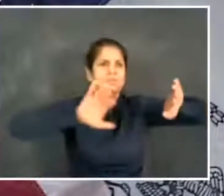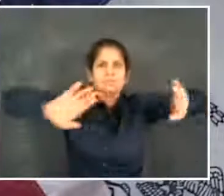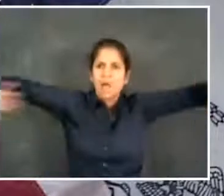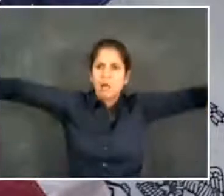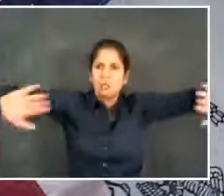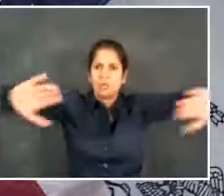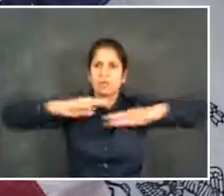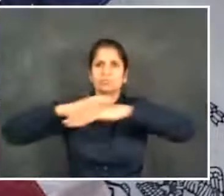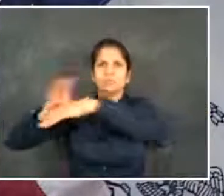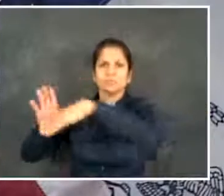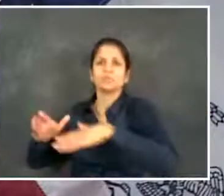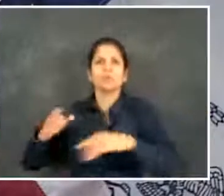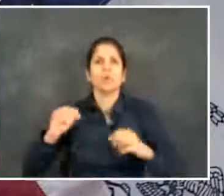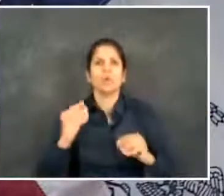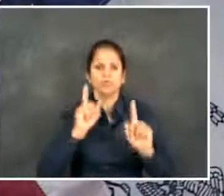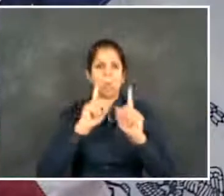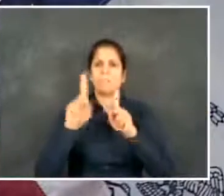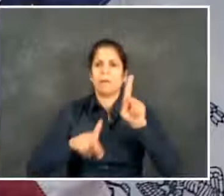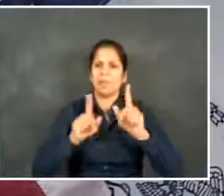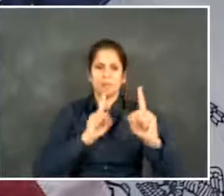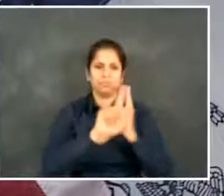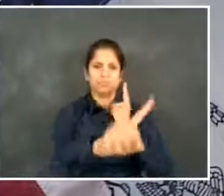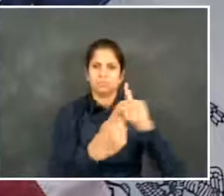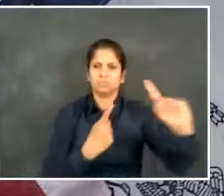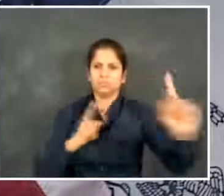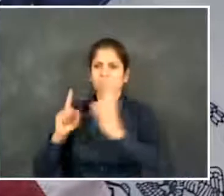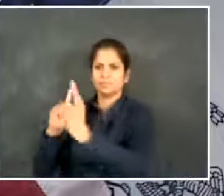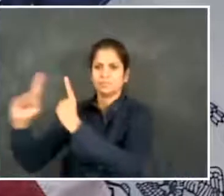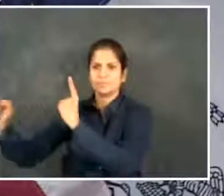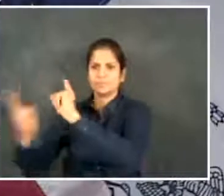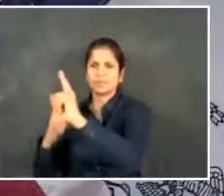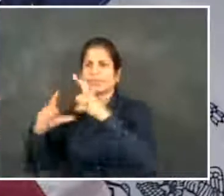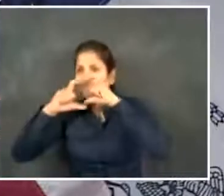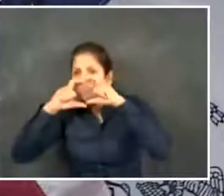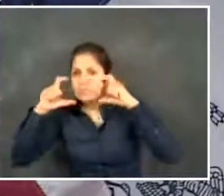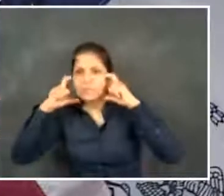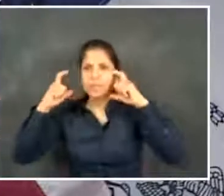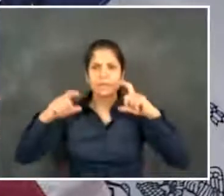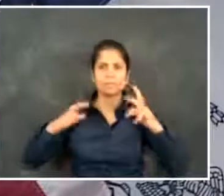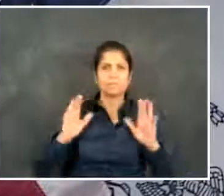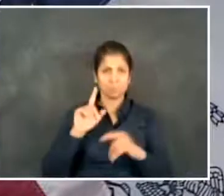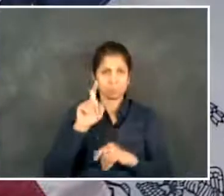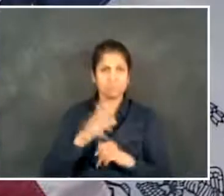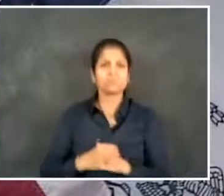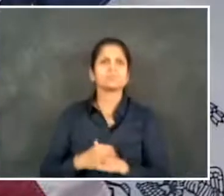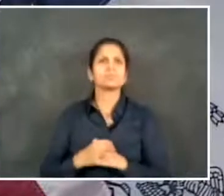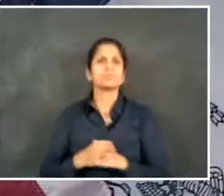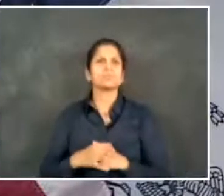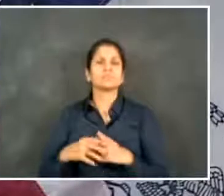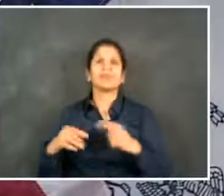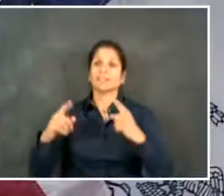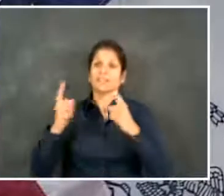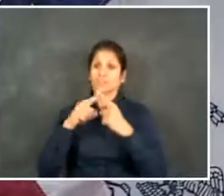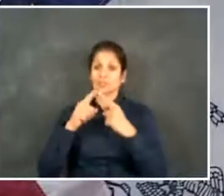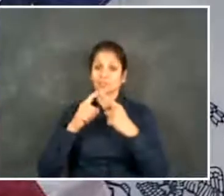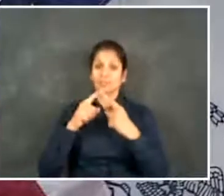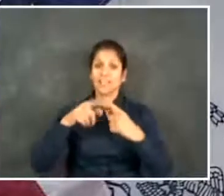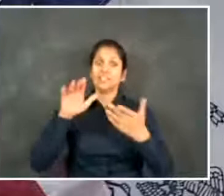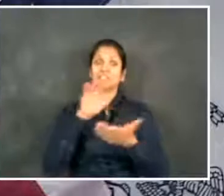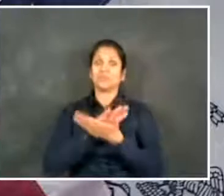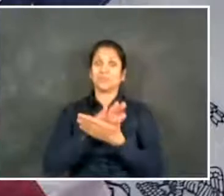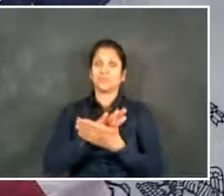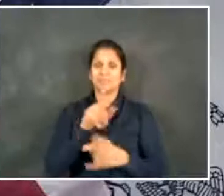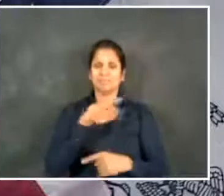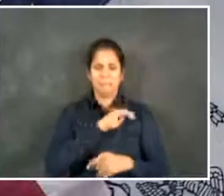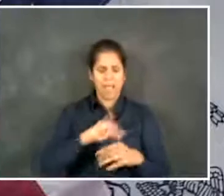I'll let me speak to the school issue, and then I'll just say a word on the open streets, and then Commissioner Trottenberg can